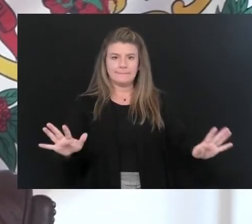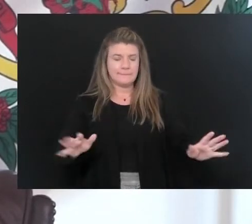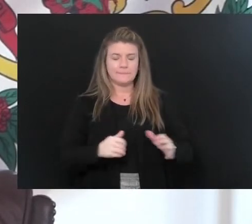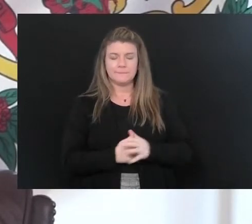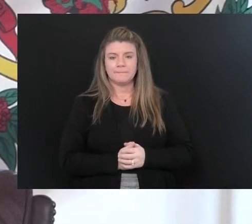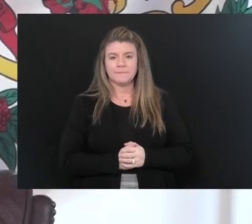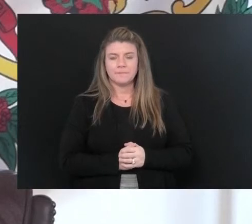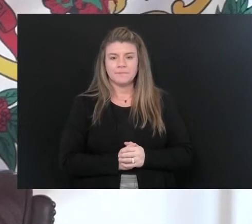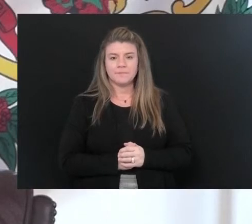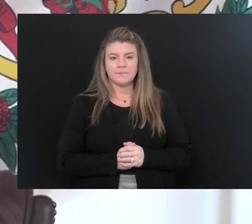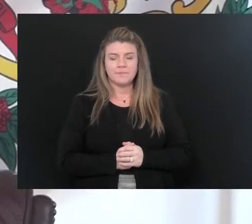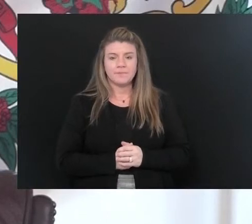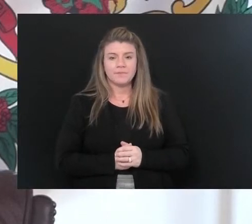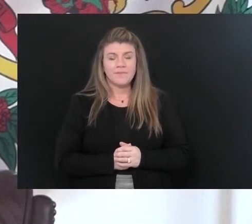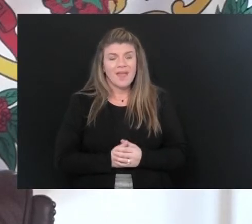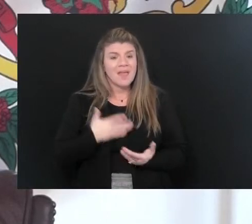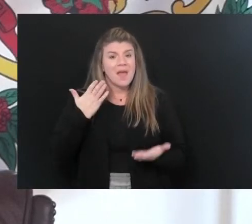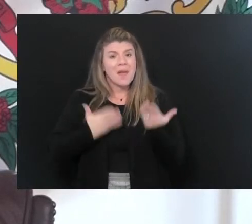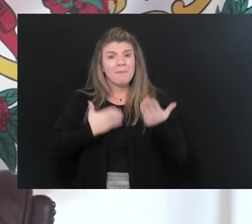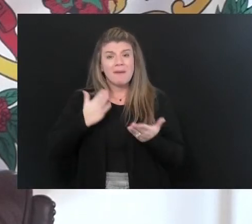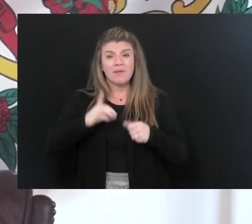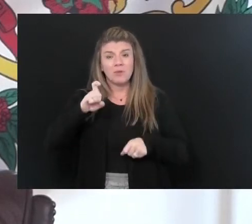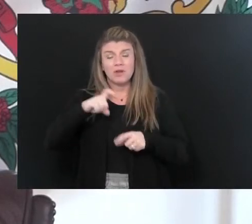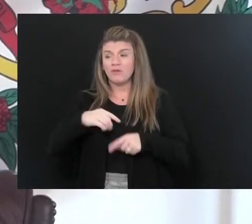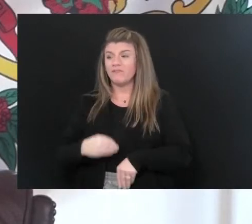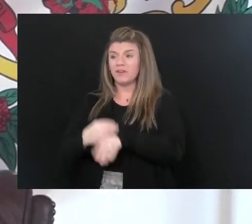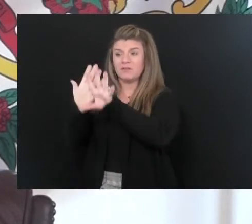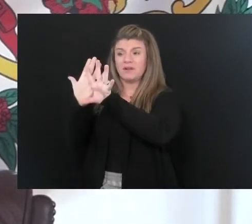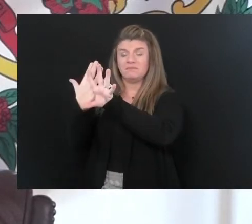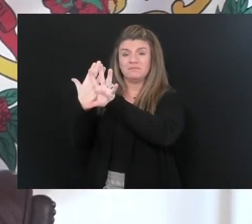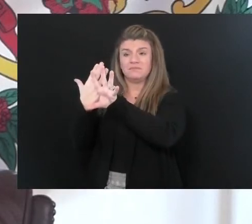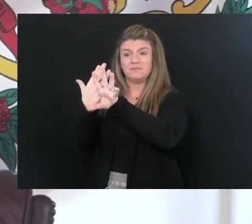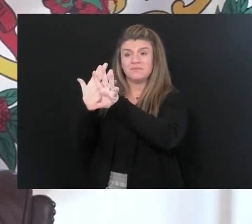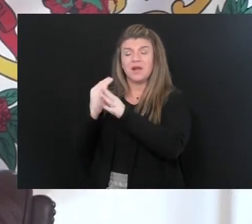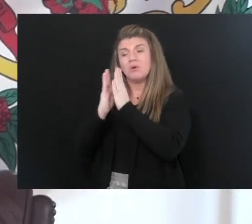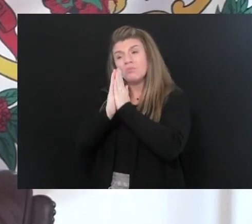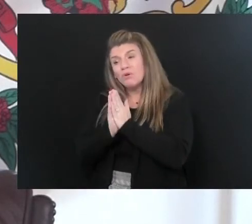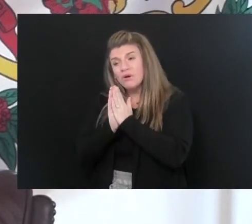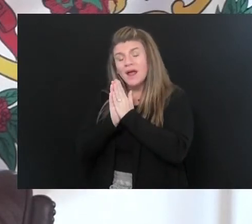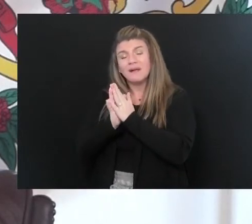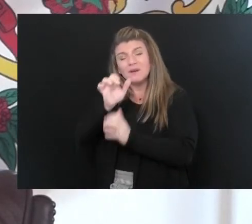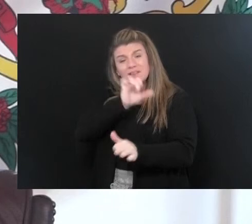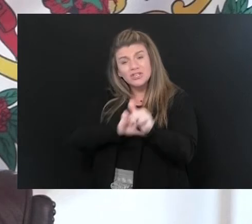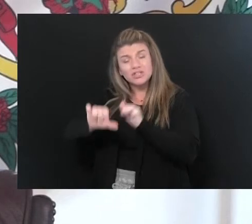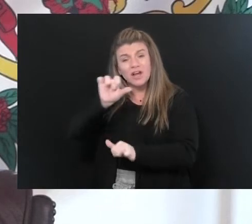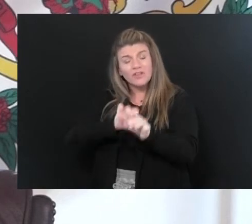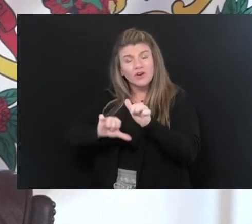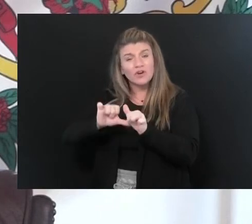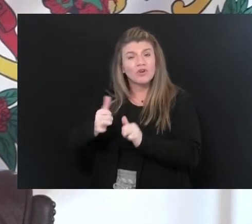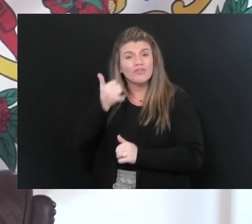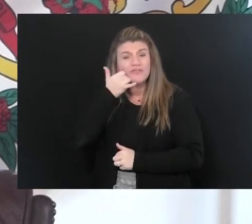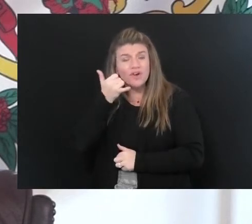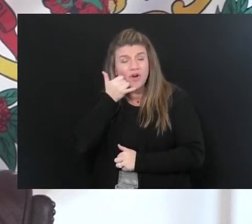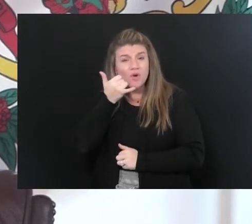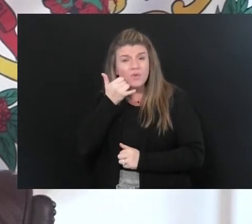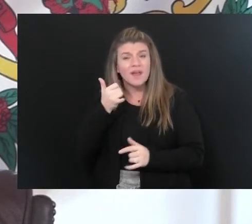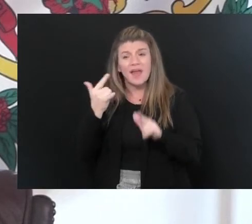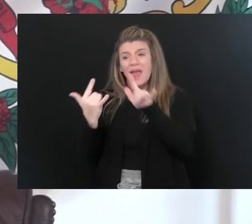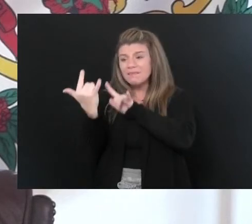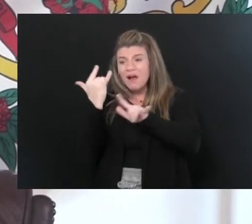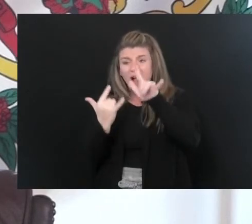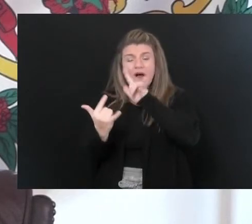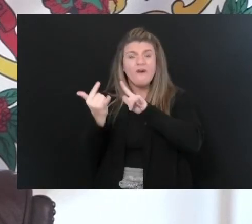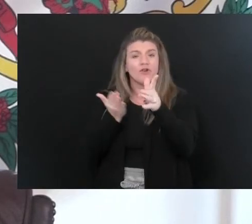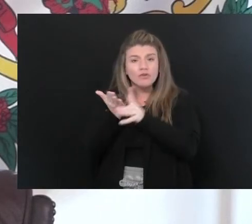You may have to do a lot of talking on the phone, a lot of prayers on the phone, and a lot of love on the phone.